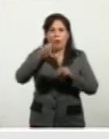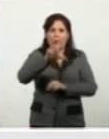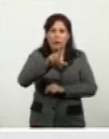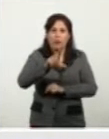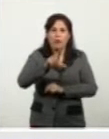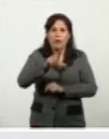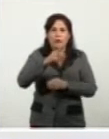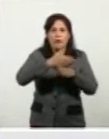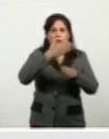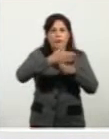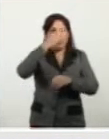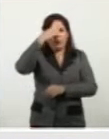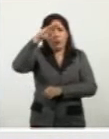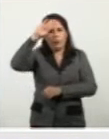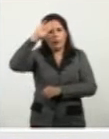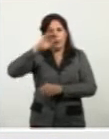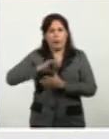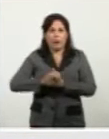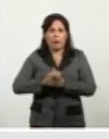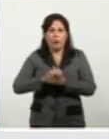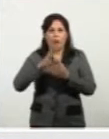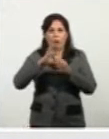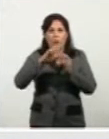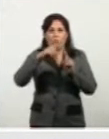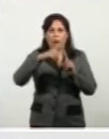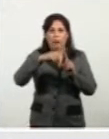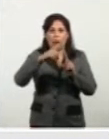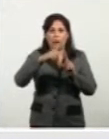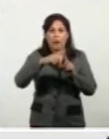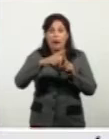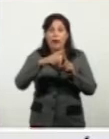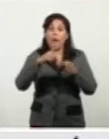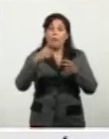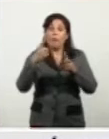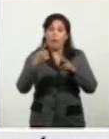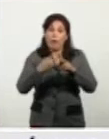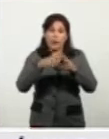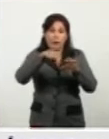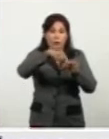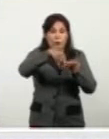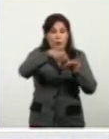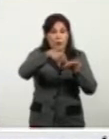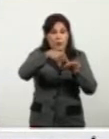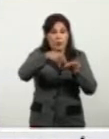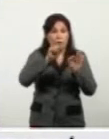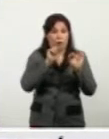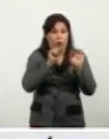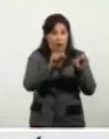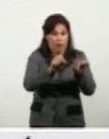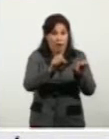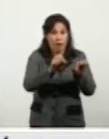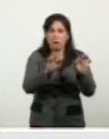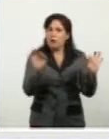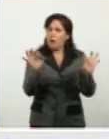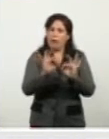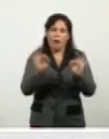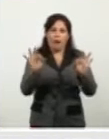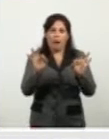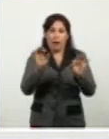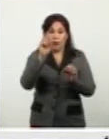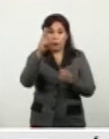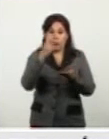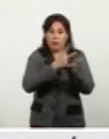in terms of population, of epidemiological complexities, in visits of foreigners, and all of